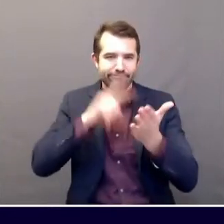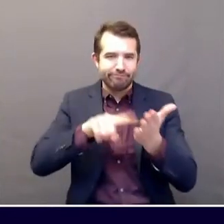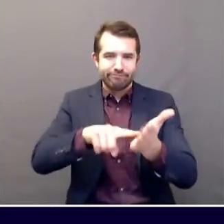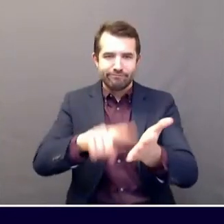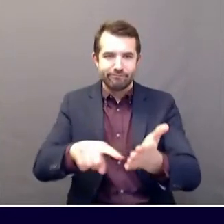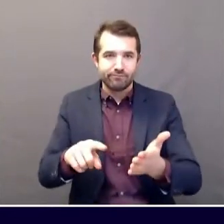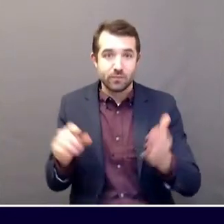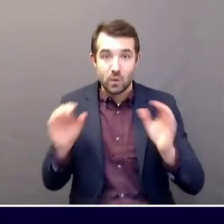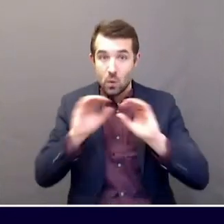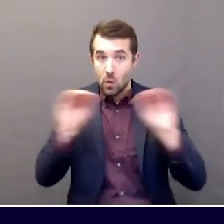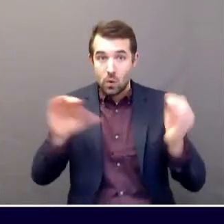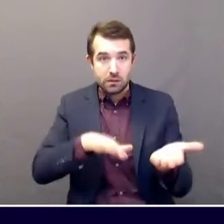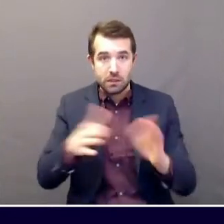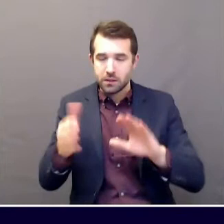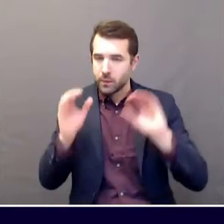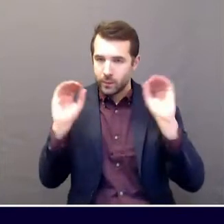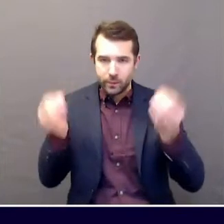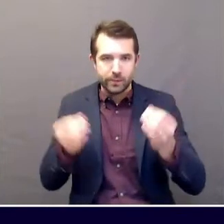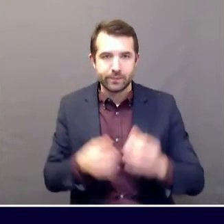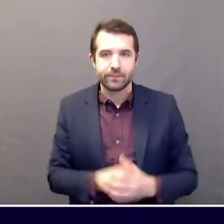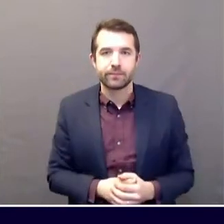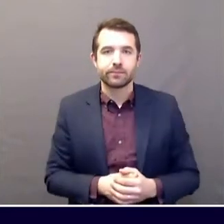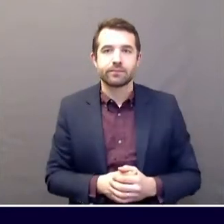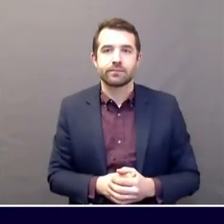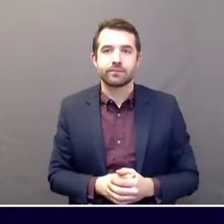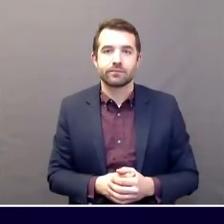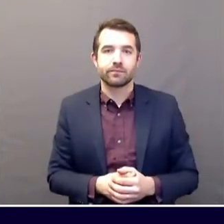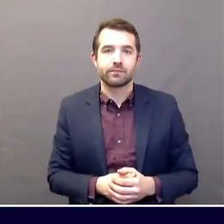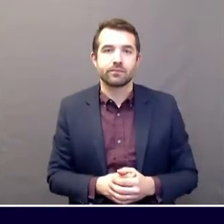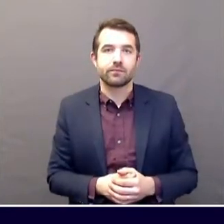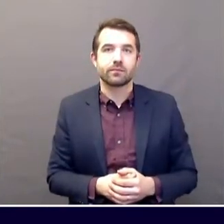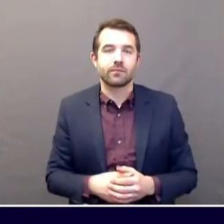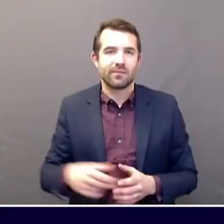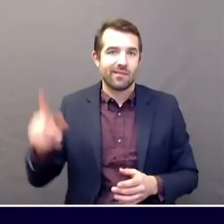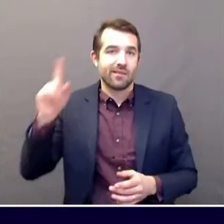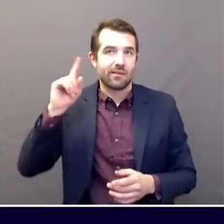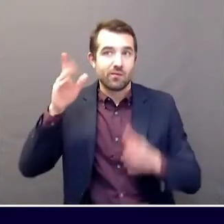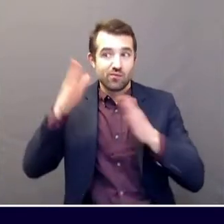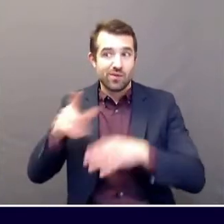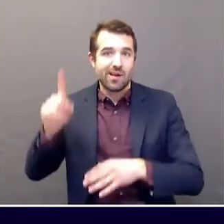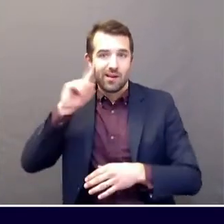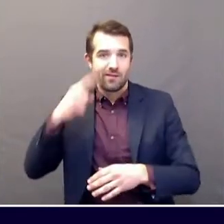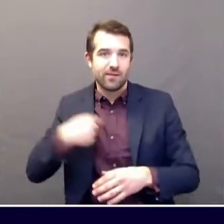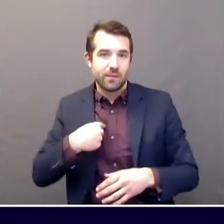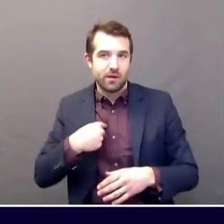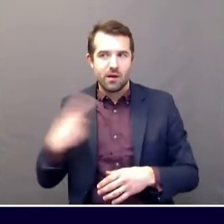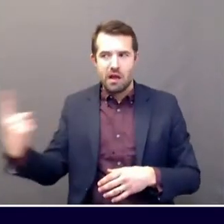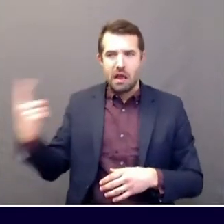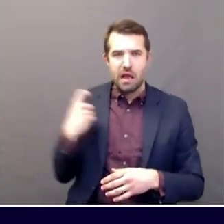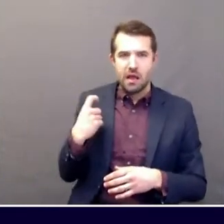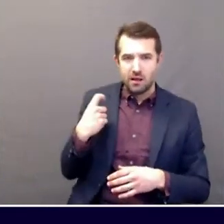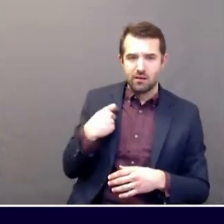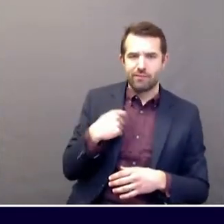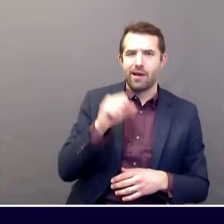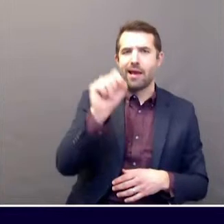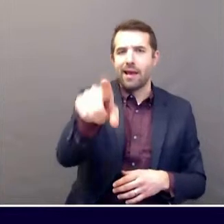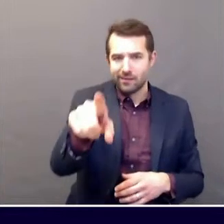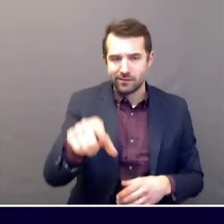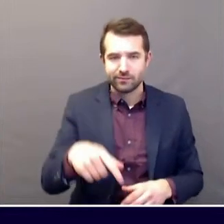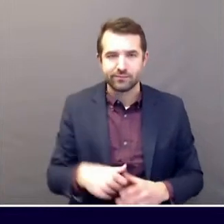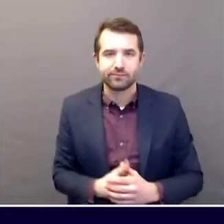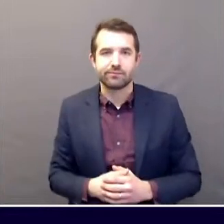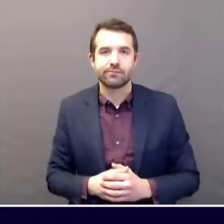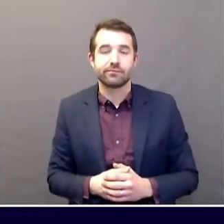from a listener who's wondering if as more information is becoming available, as more people get vaccinated, if it's